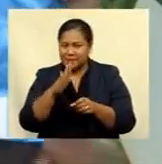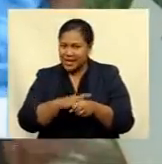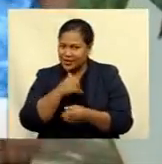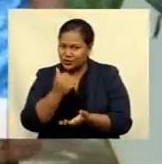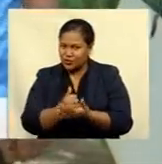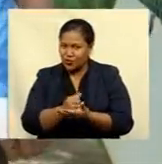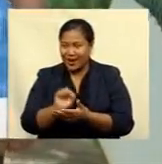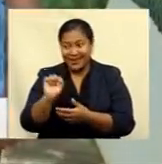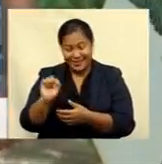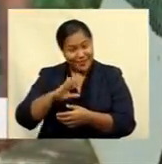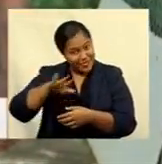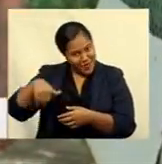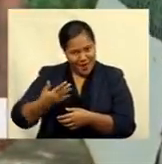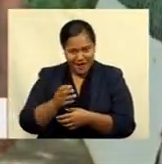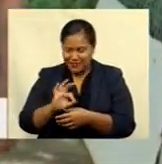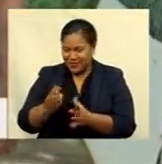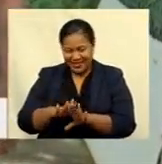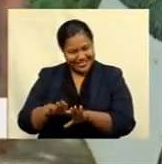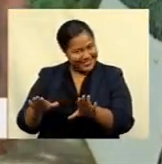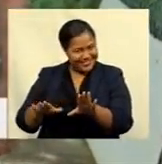parents behind.